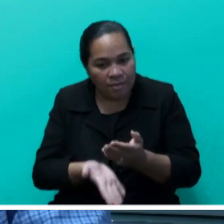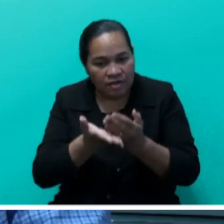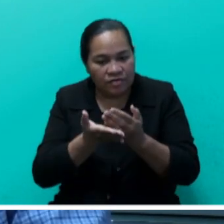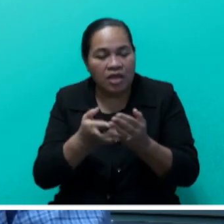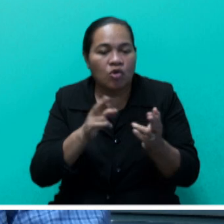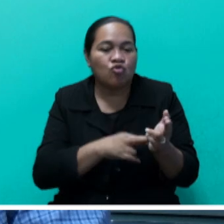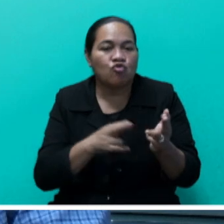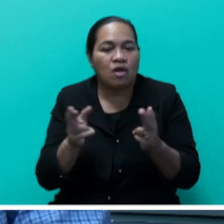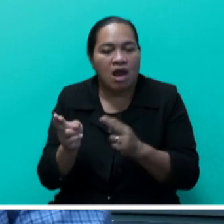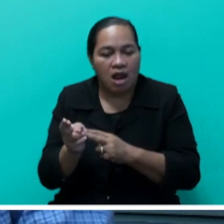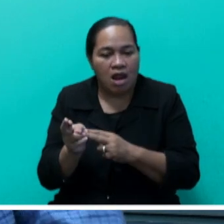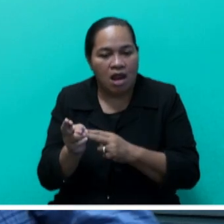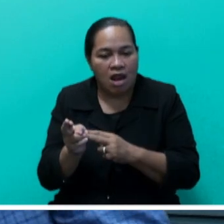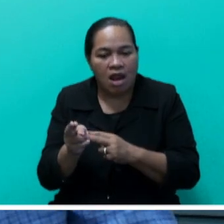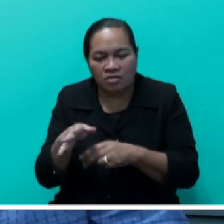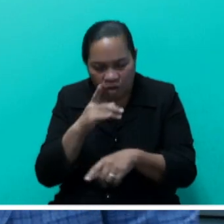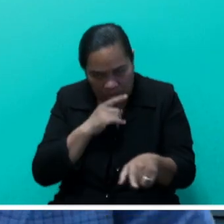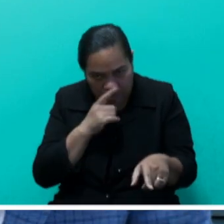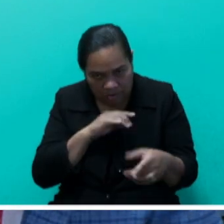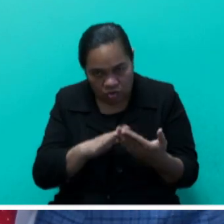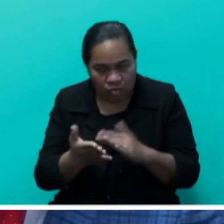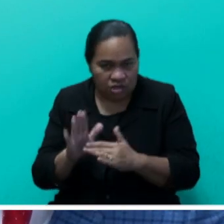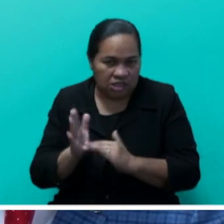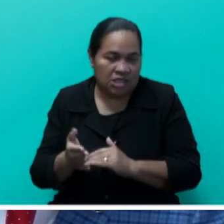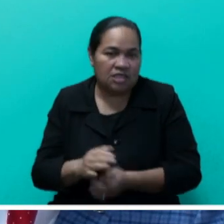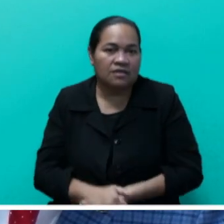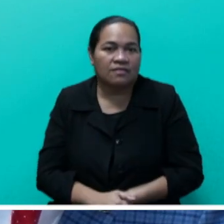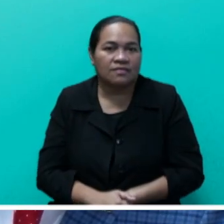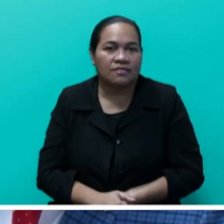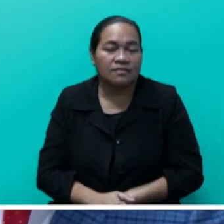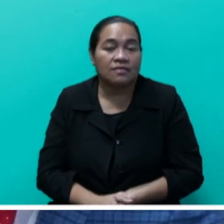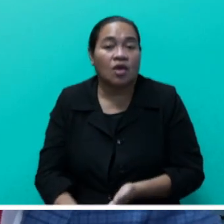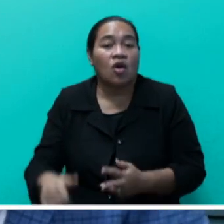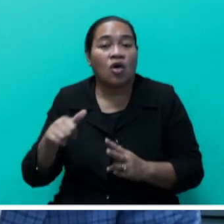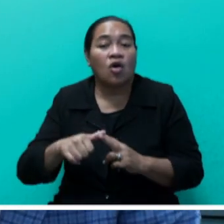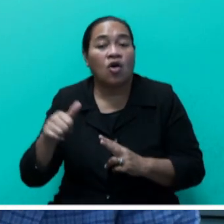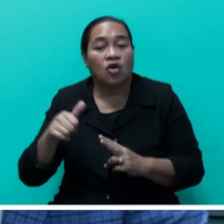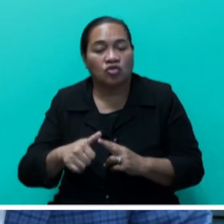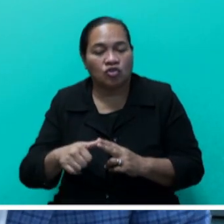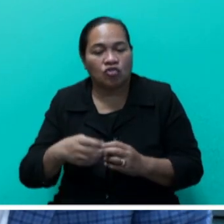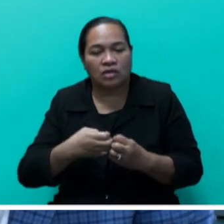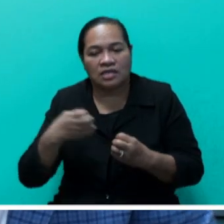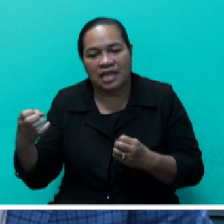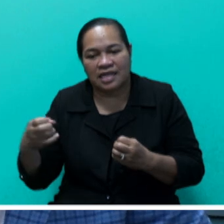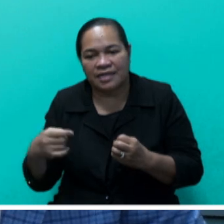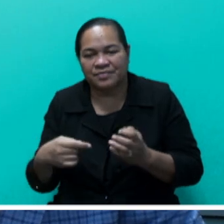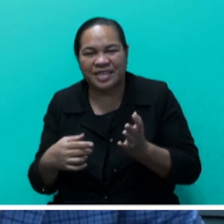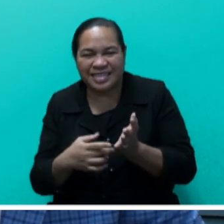and grassroots communities, sir. And of course also extending sanitation